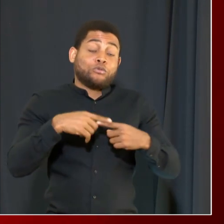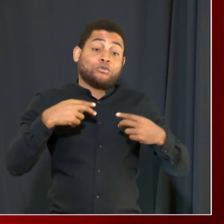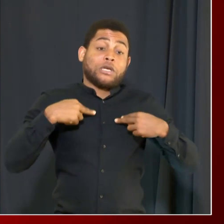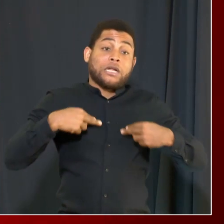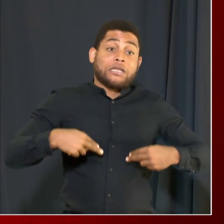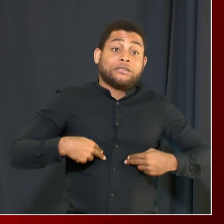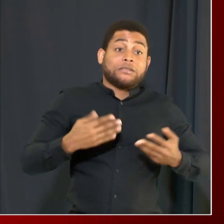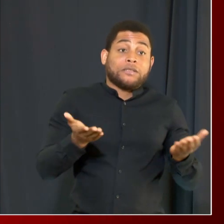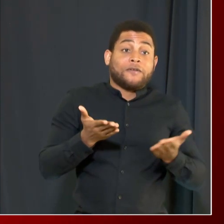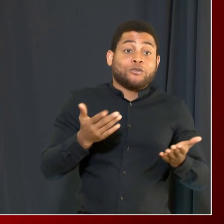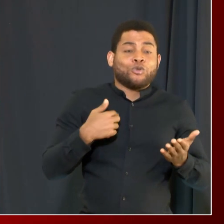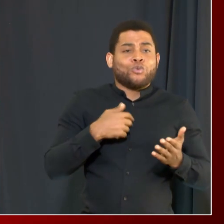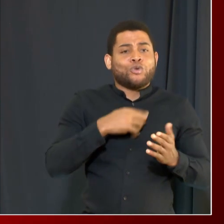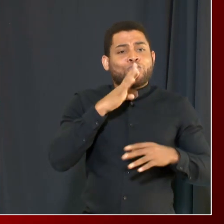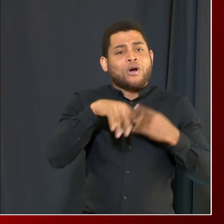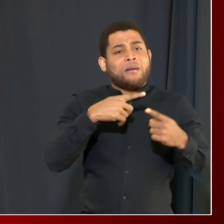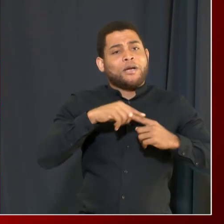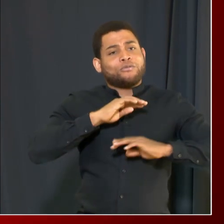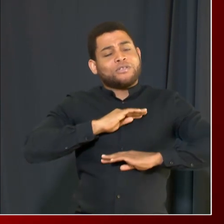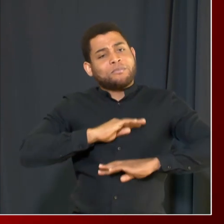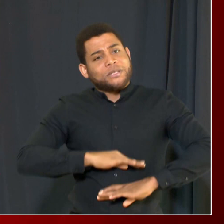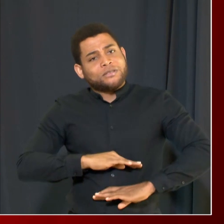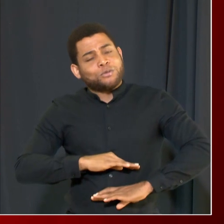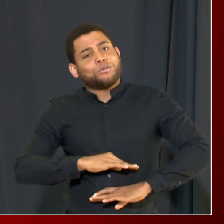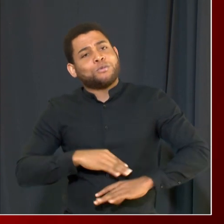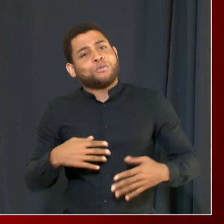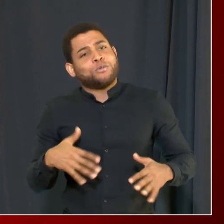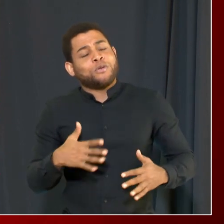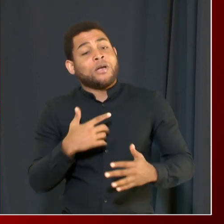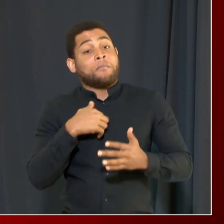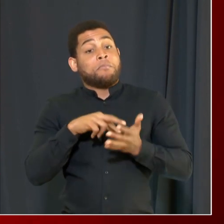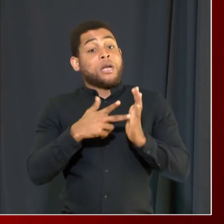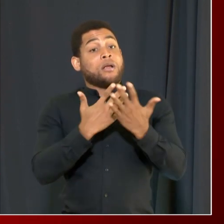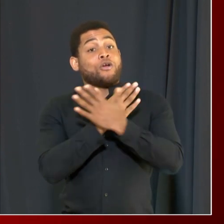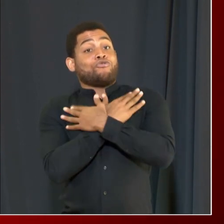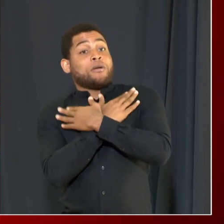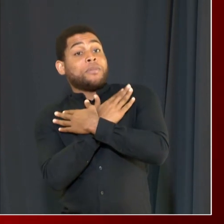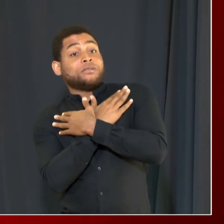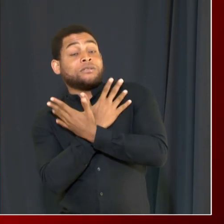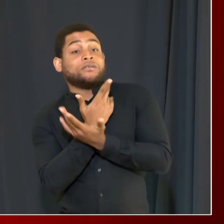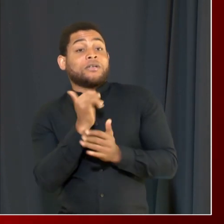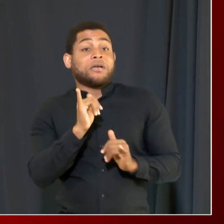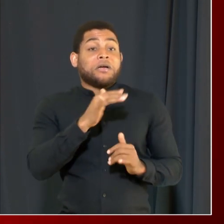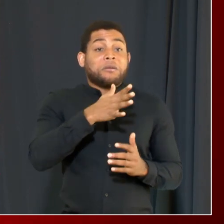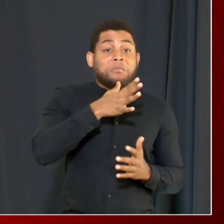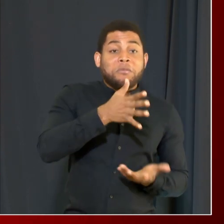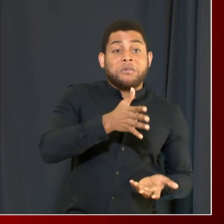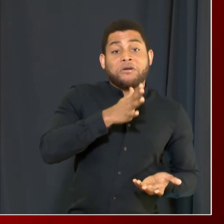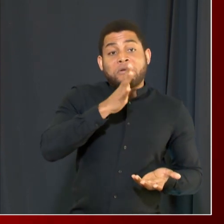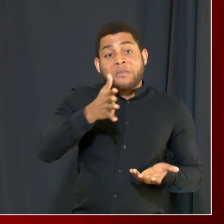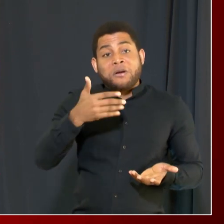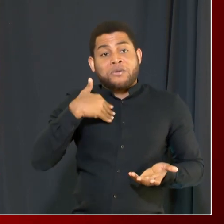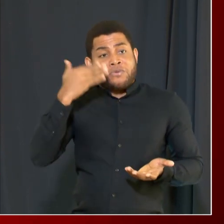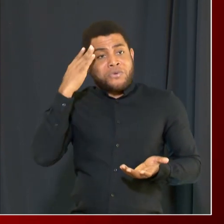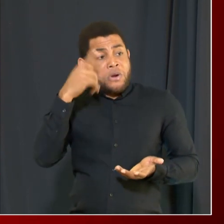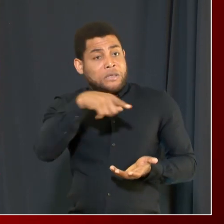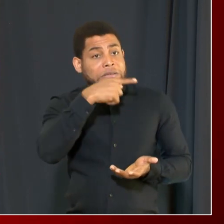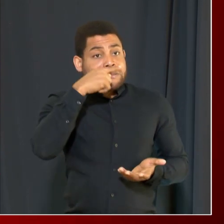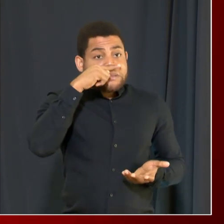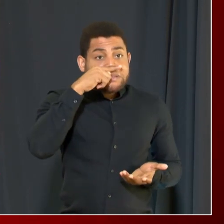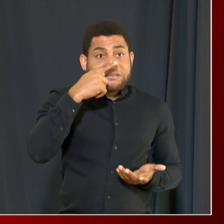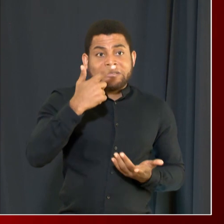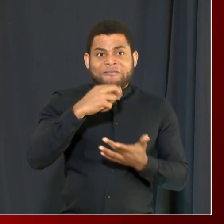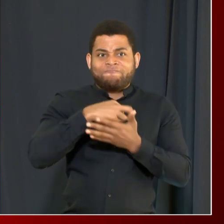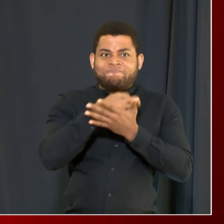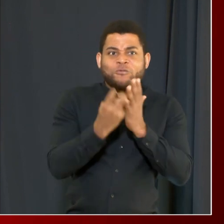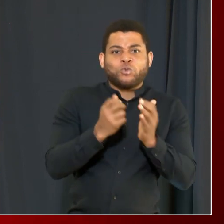one of the most common requests we get is when a mother, a grandmother, a family member knows their child is caught up in something, hasn't broken